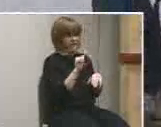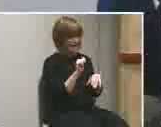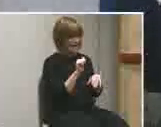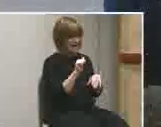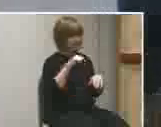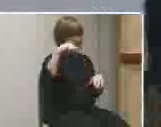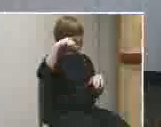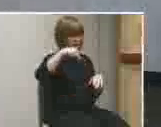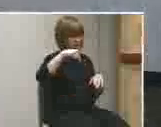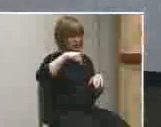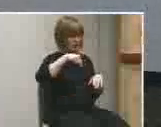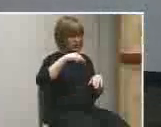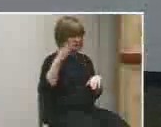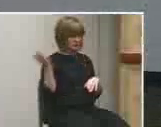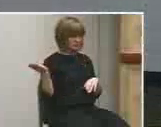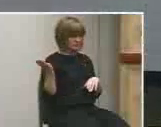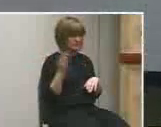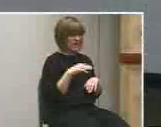way down here.